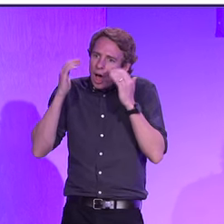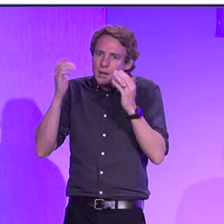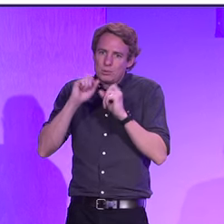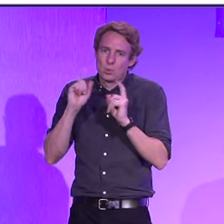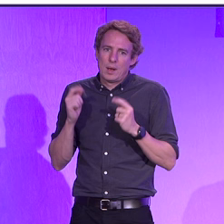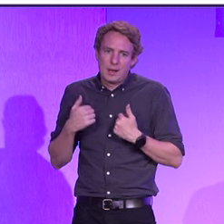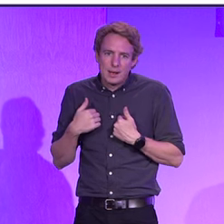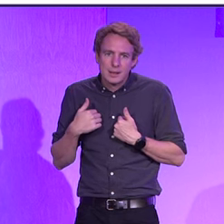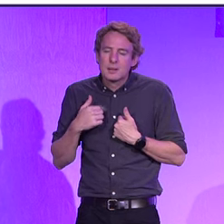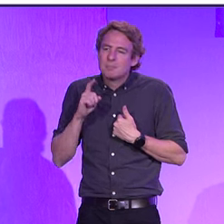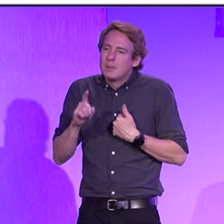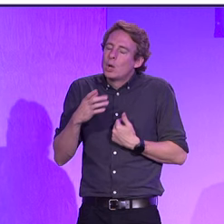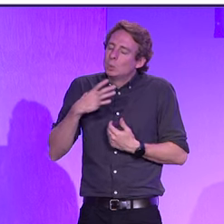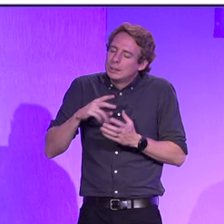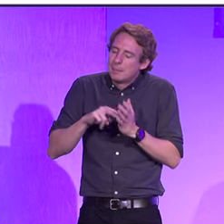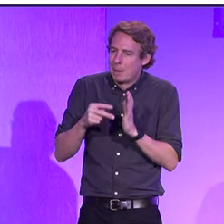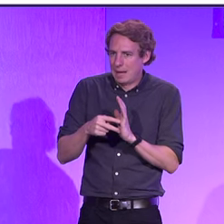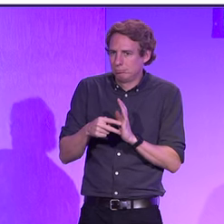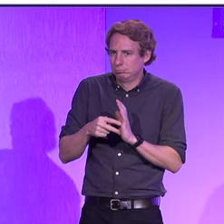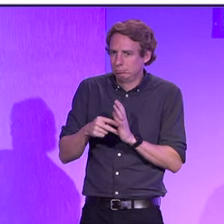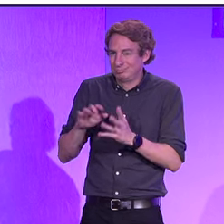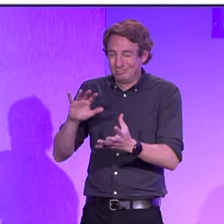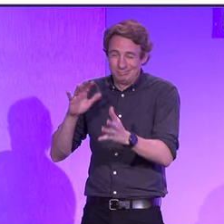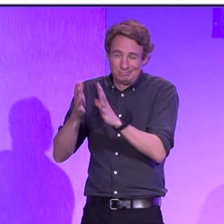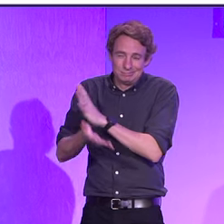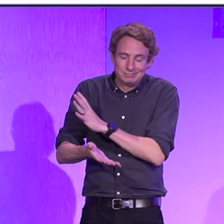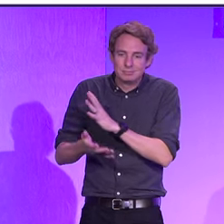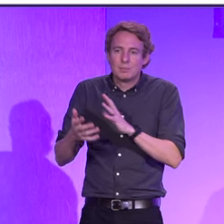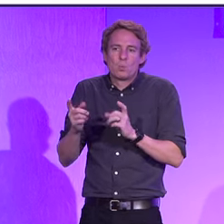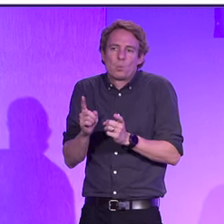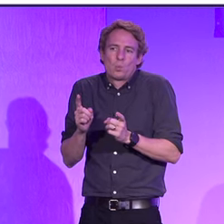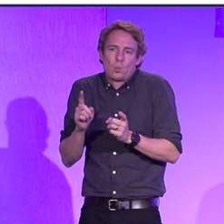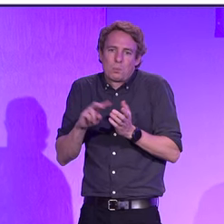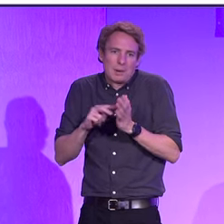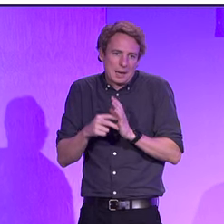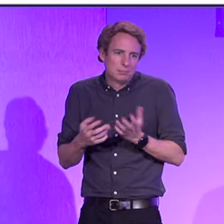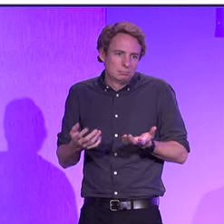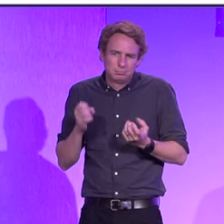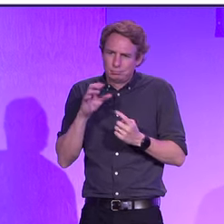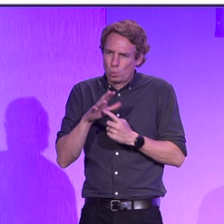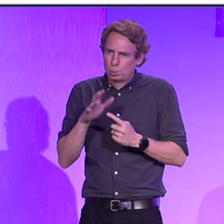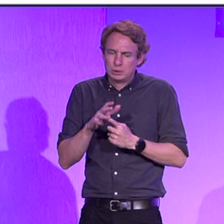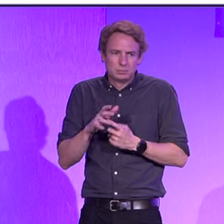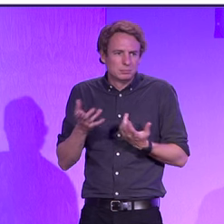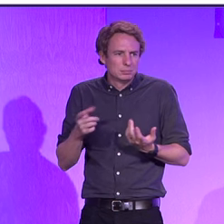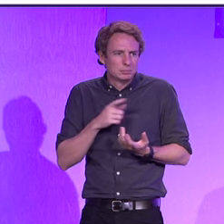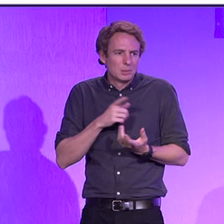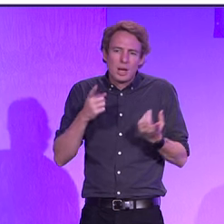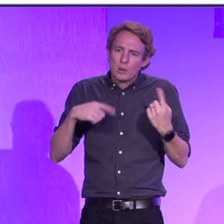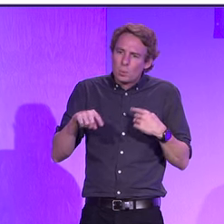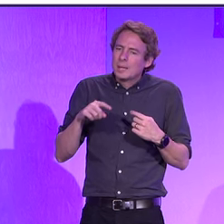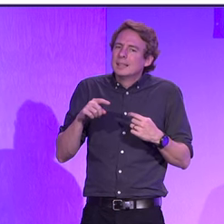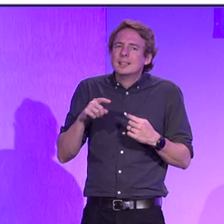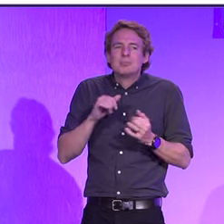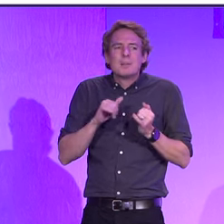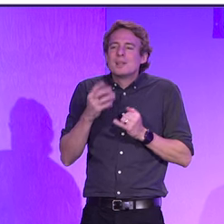having a plan of what to do in that case is so important, because in our case we would be mixing doughs